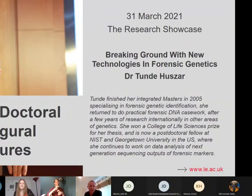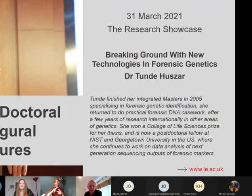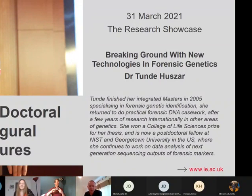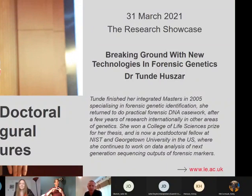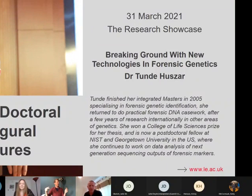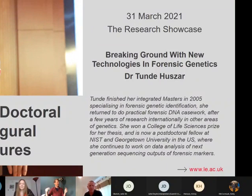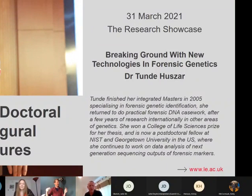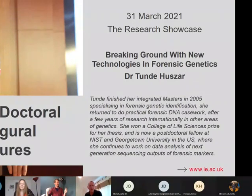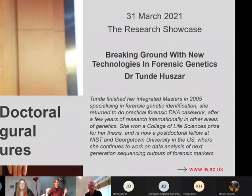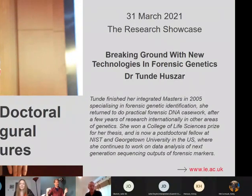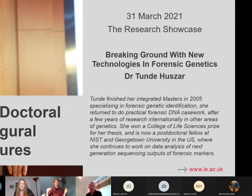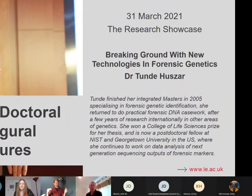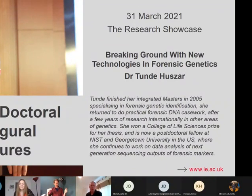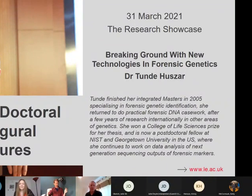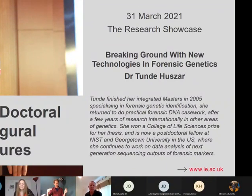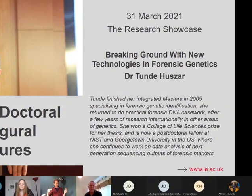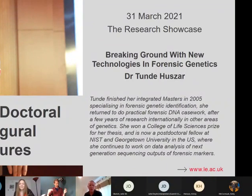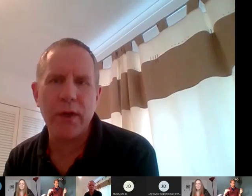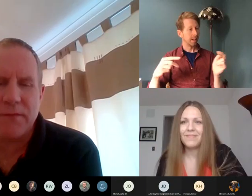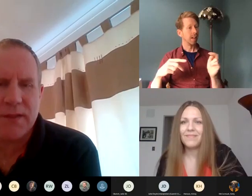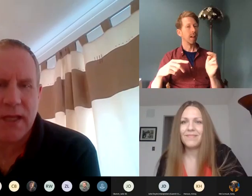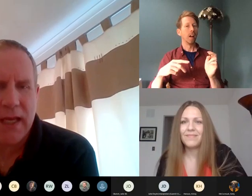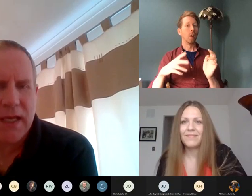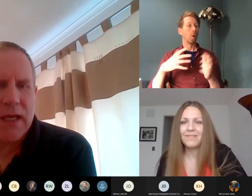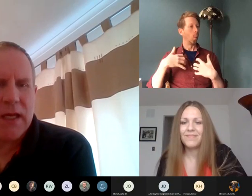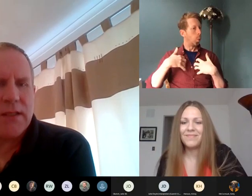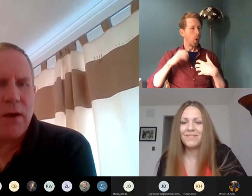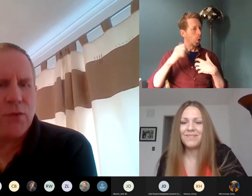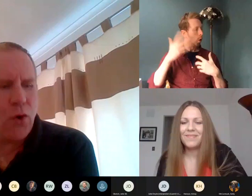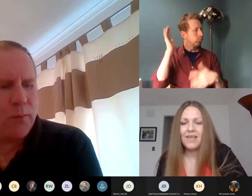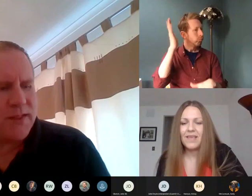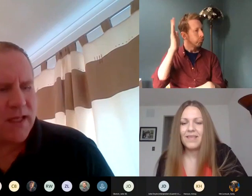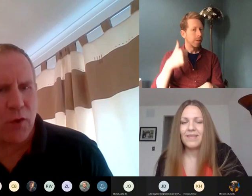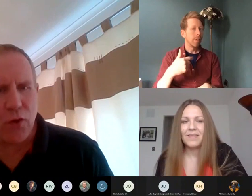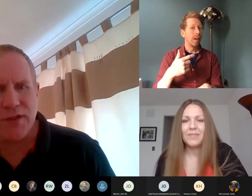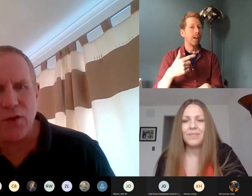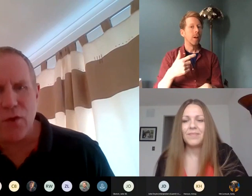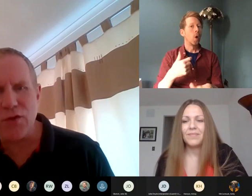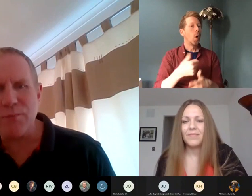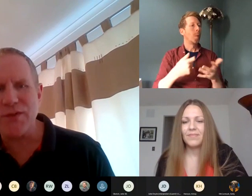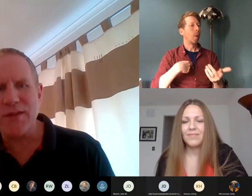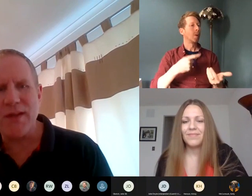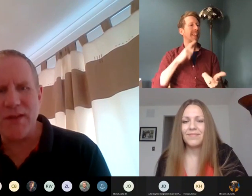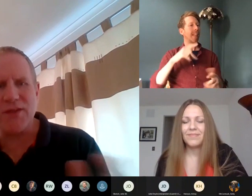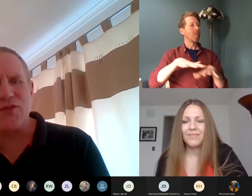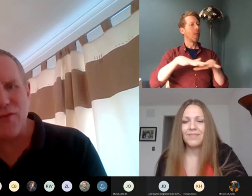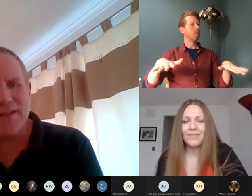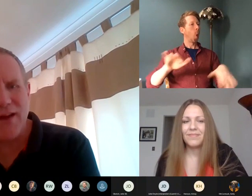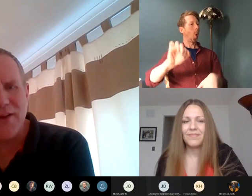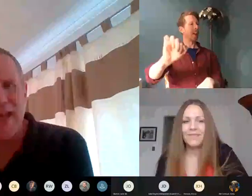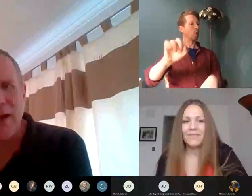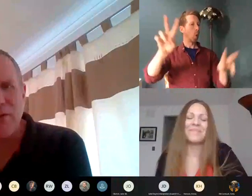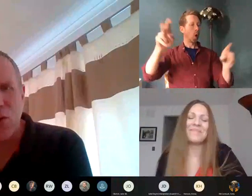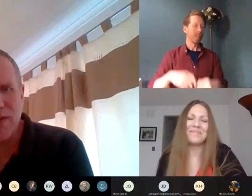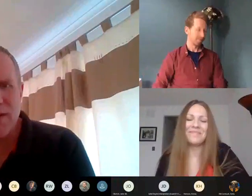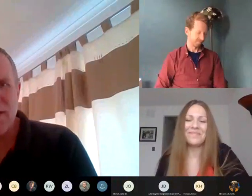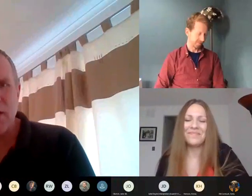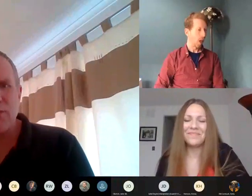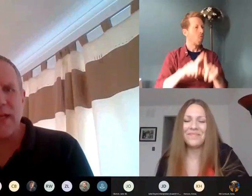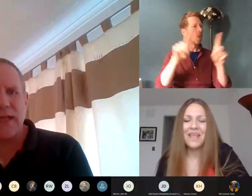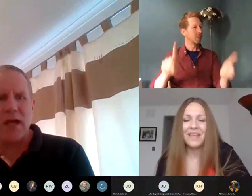forensic genetics. Tunde, we're very much looking forward to hearing what you have to say. So I would normally say the floor is yours, but the screens are